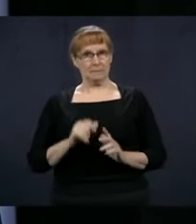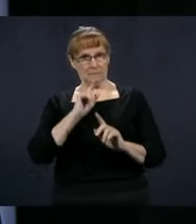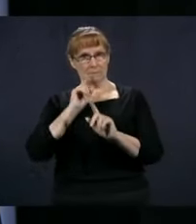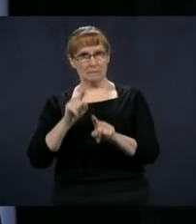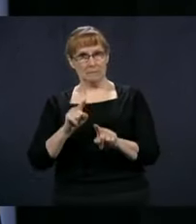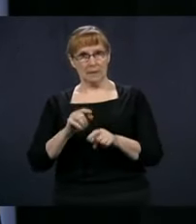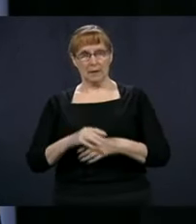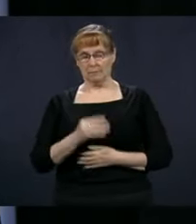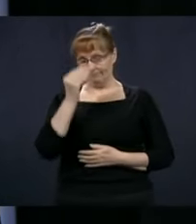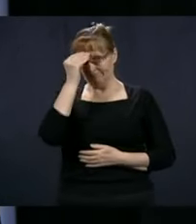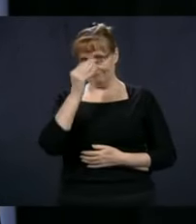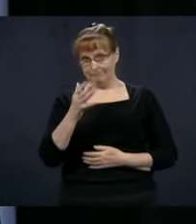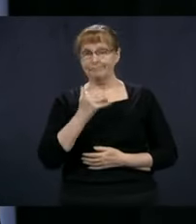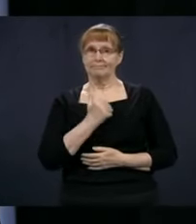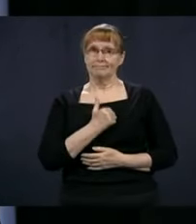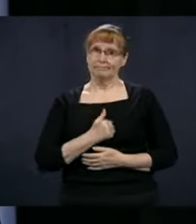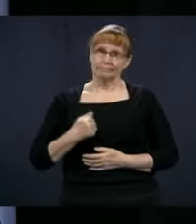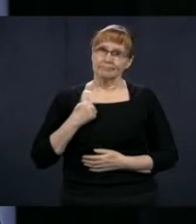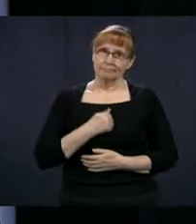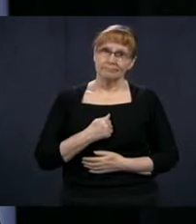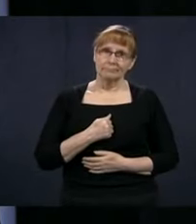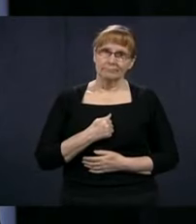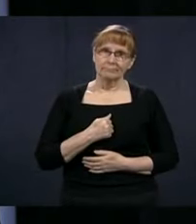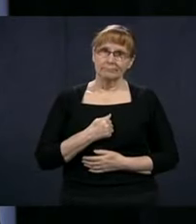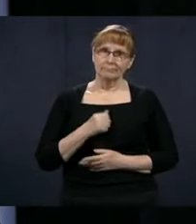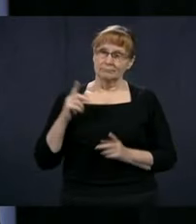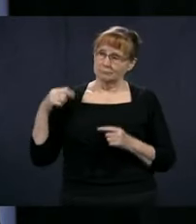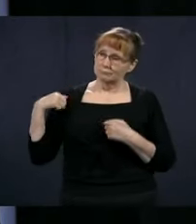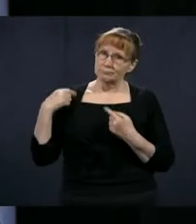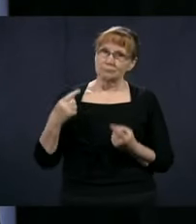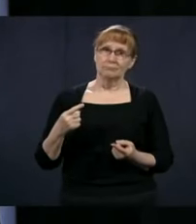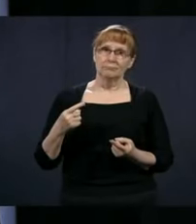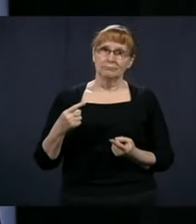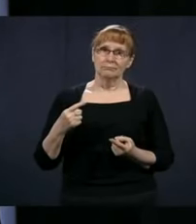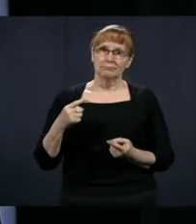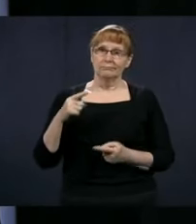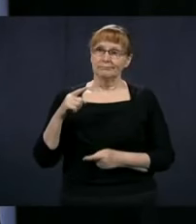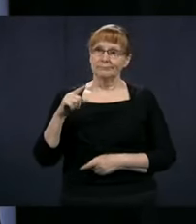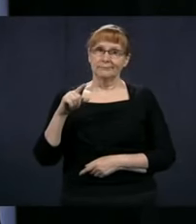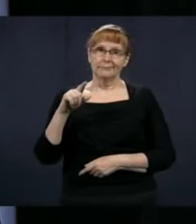been taken or not taken for the last 10, 20 years.